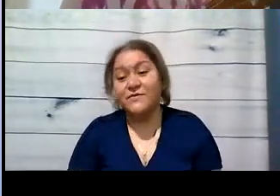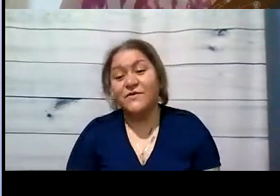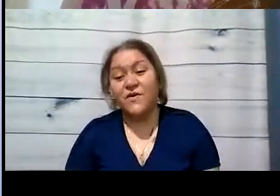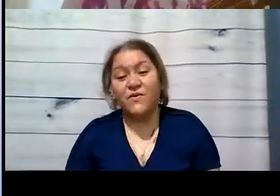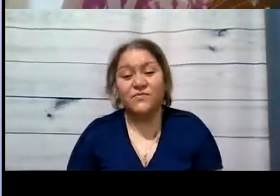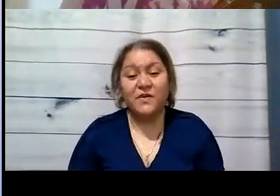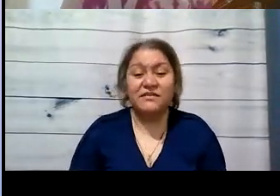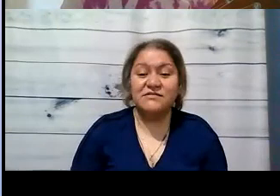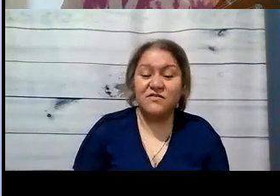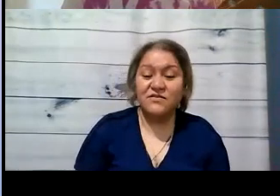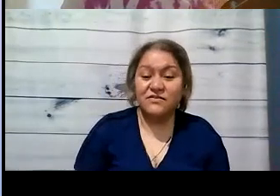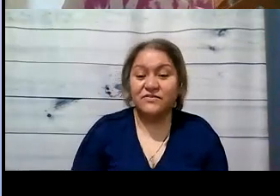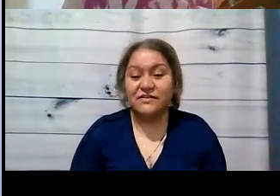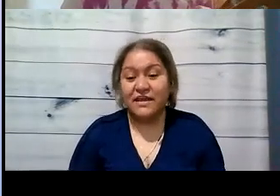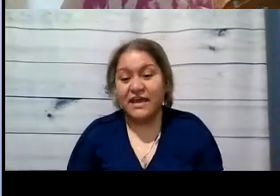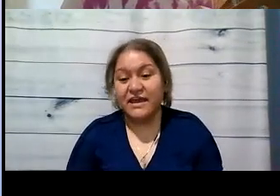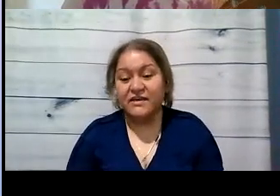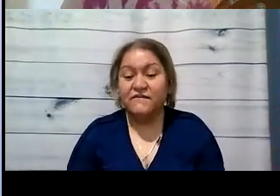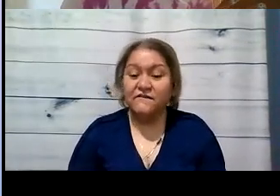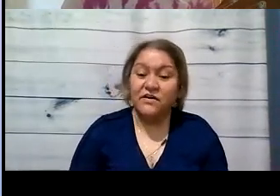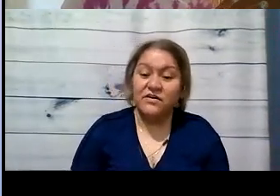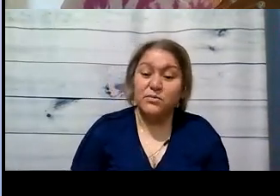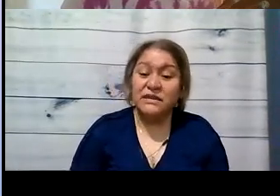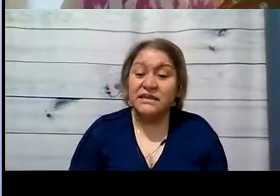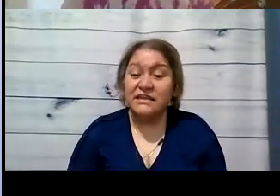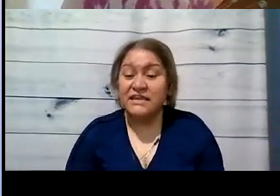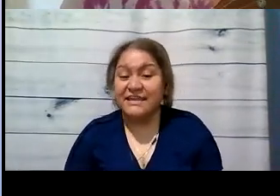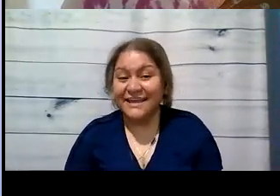moo. Old MacDonald had a farm,